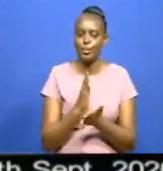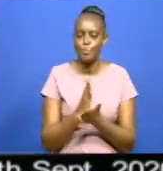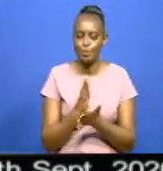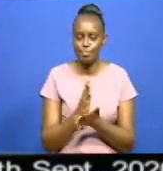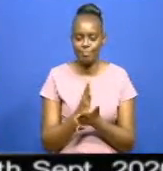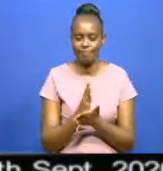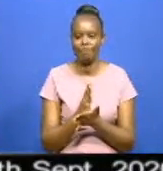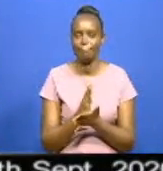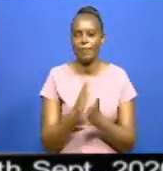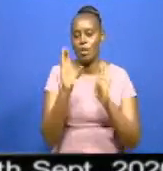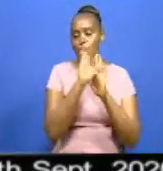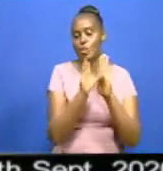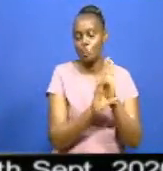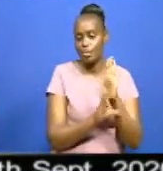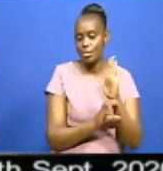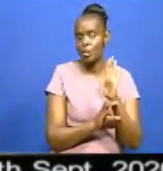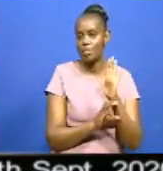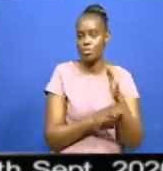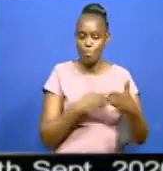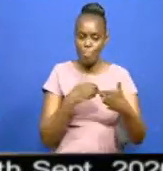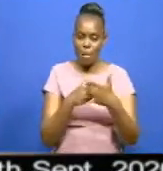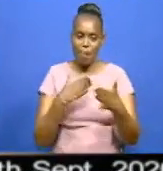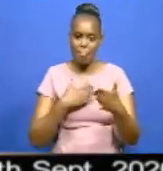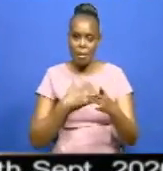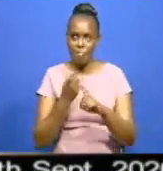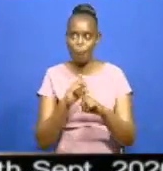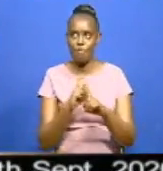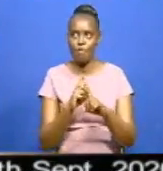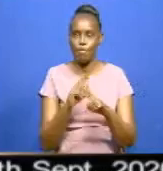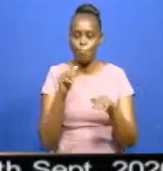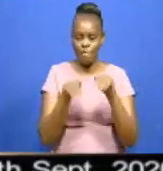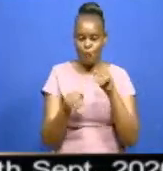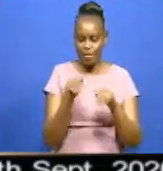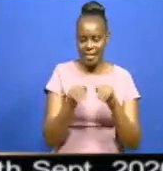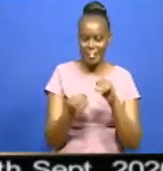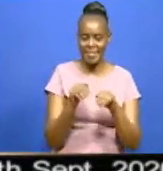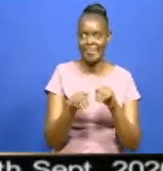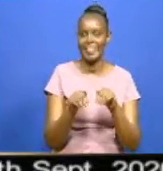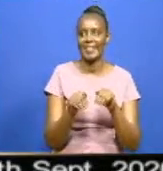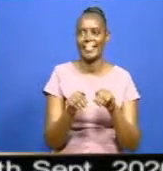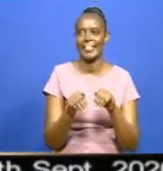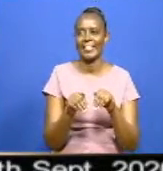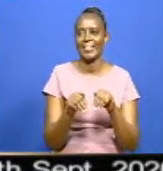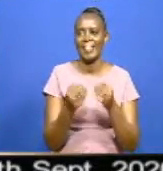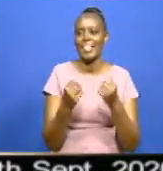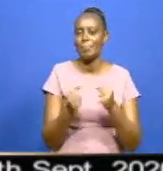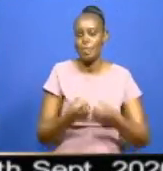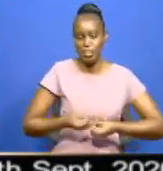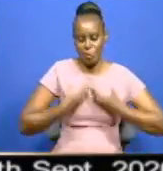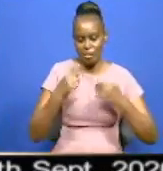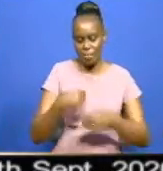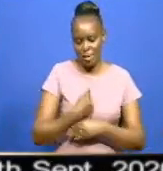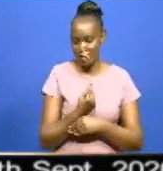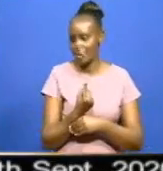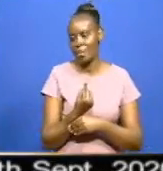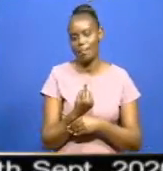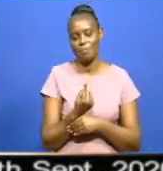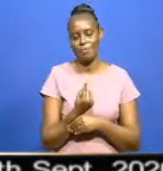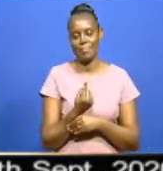Unfortunately, the Constitution bars me from voting, so I may not express myself one way or